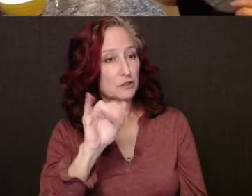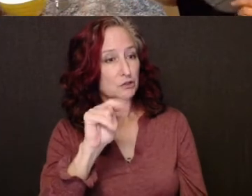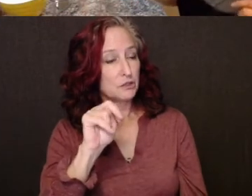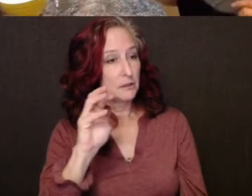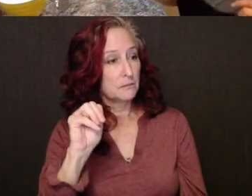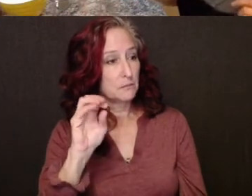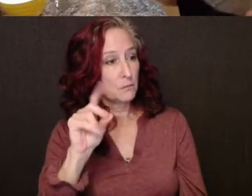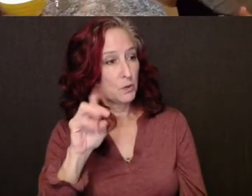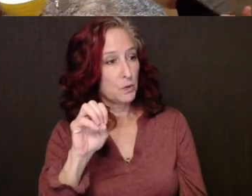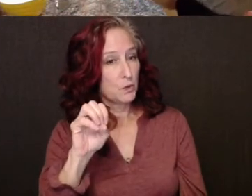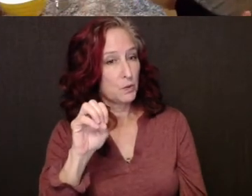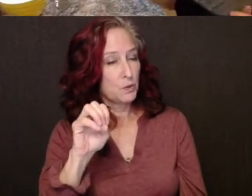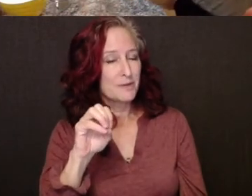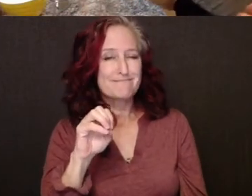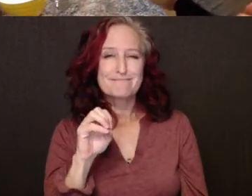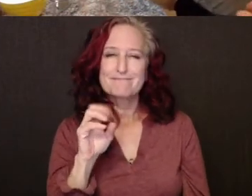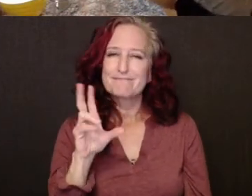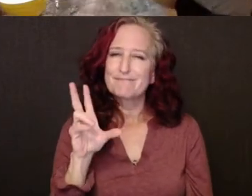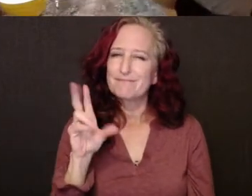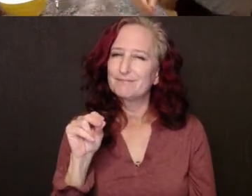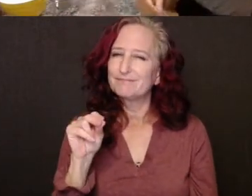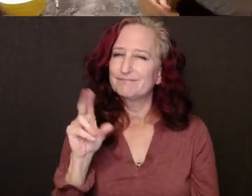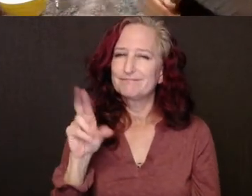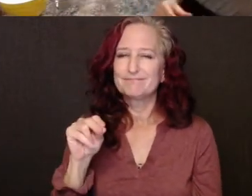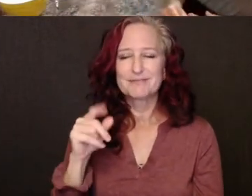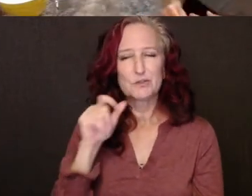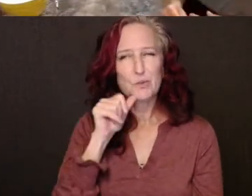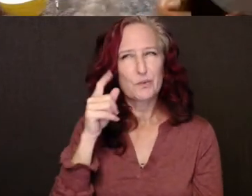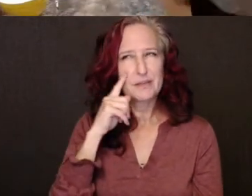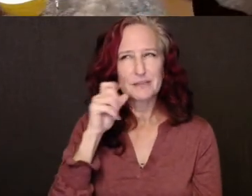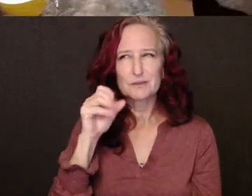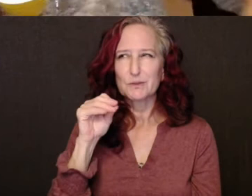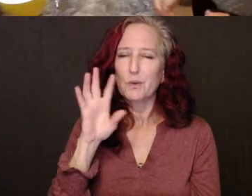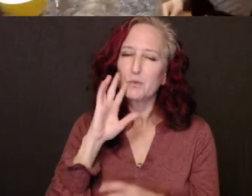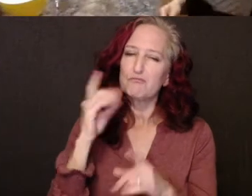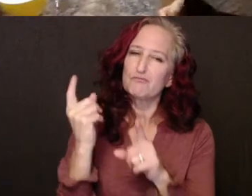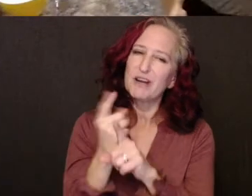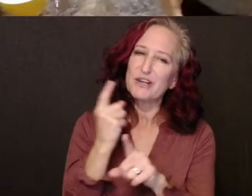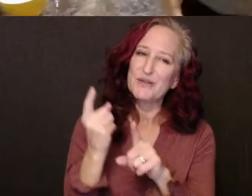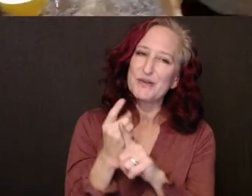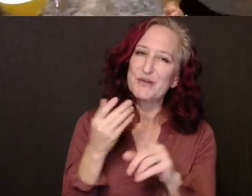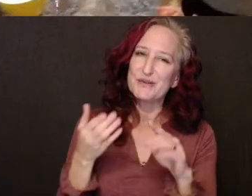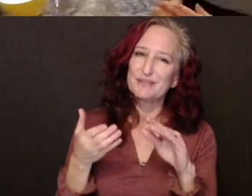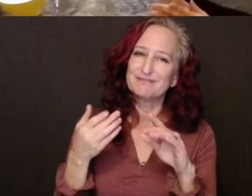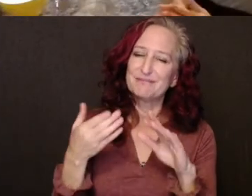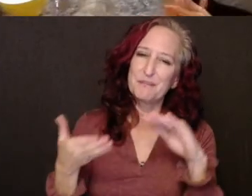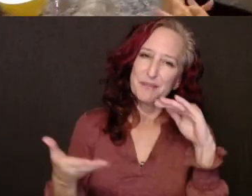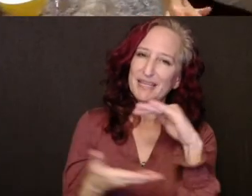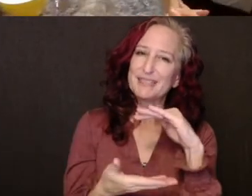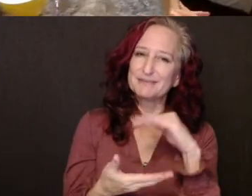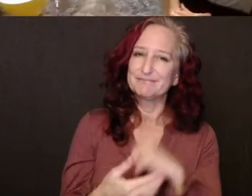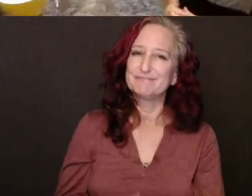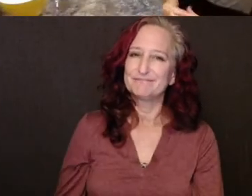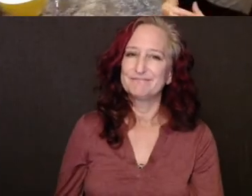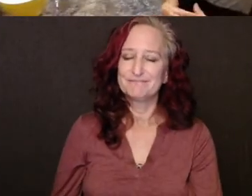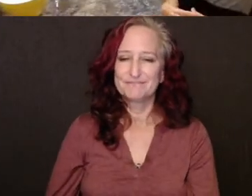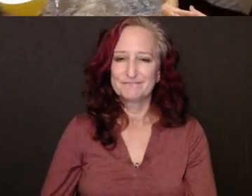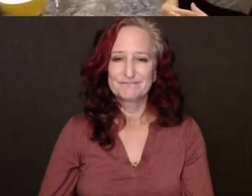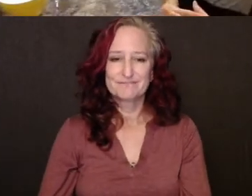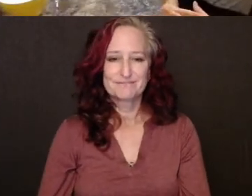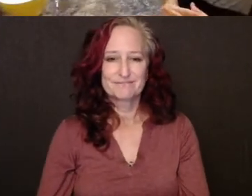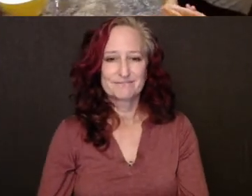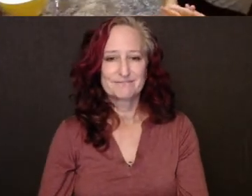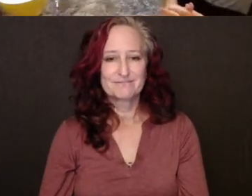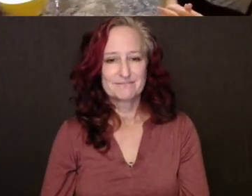ingredients, mineral water would be the best. Yeah, sparkling water. Karen is asking, would you ever bake these in convection